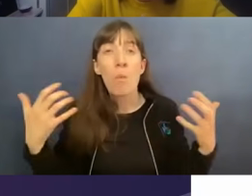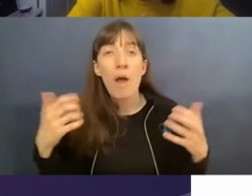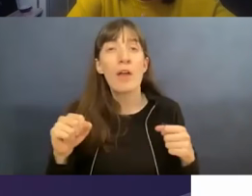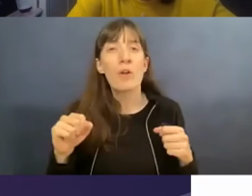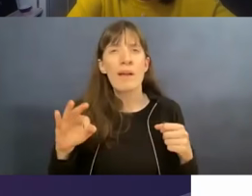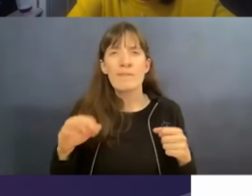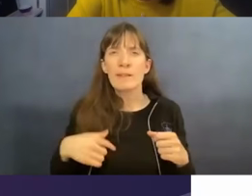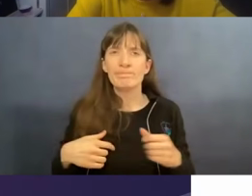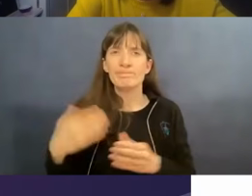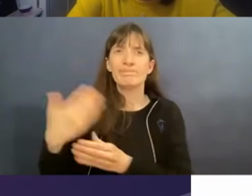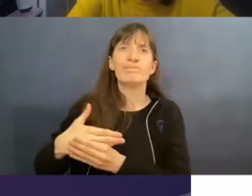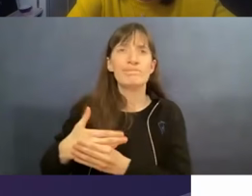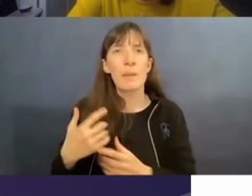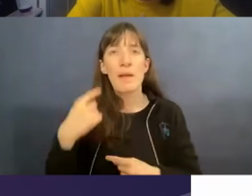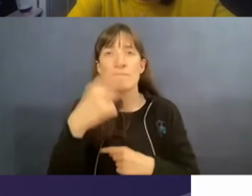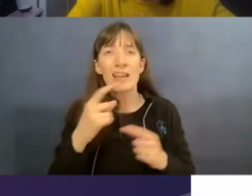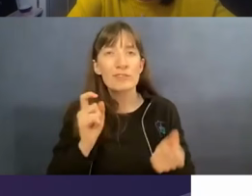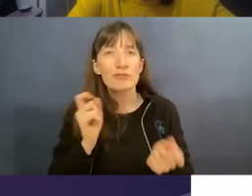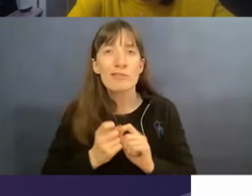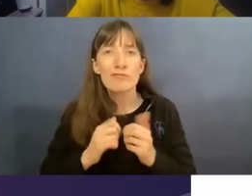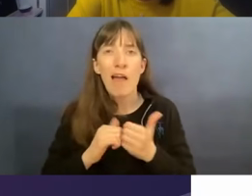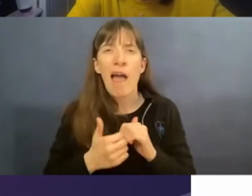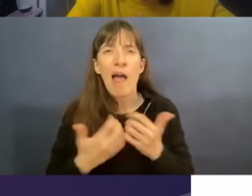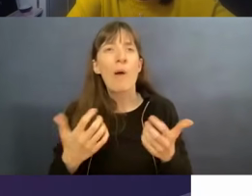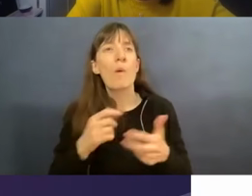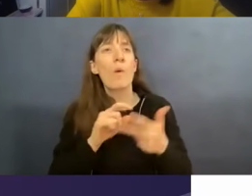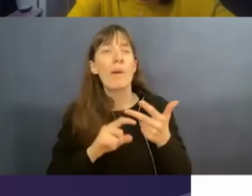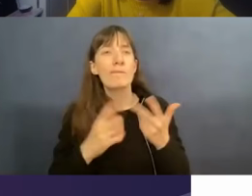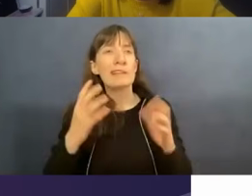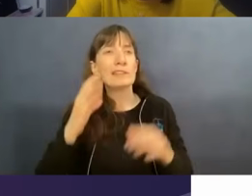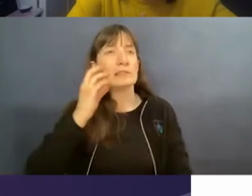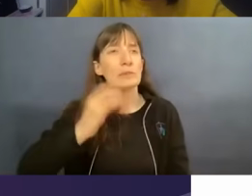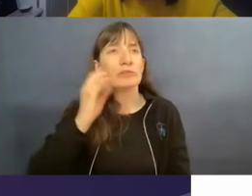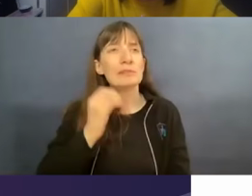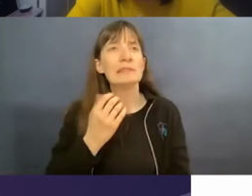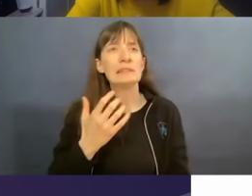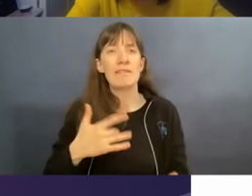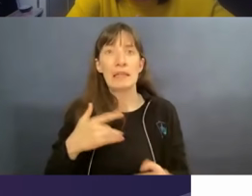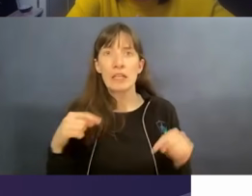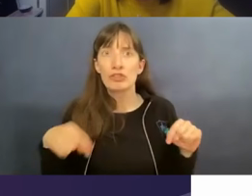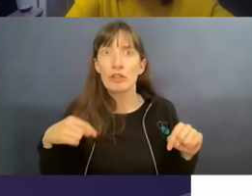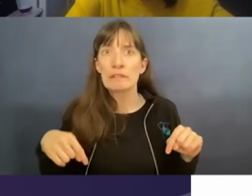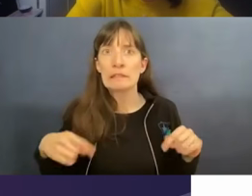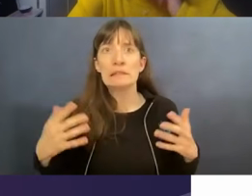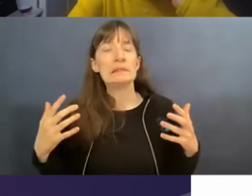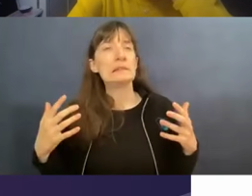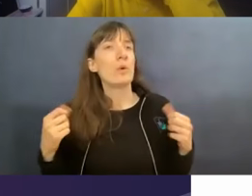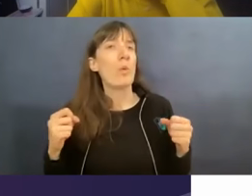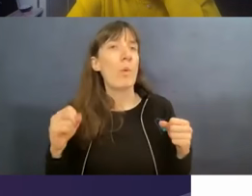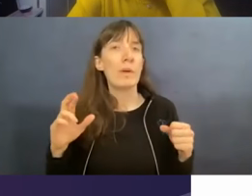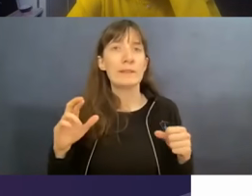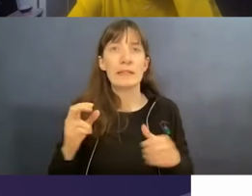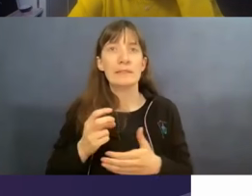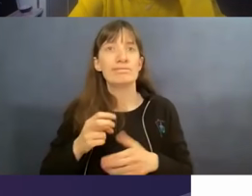or I'm experiencing feeling nervous or really